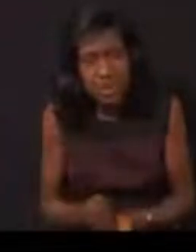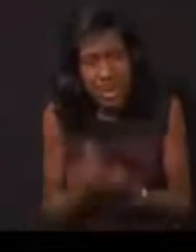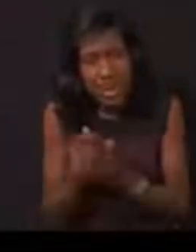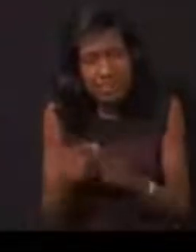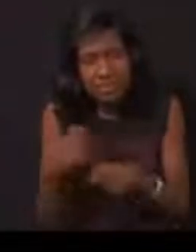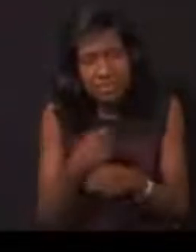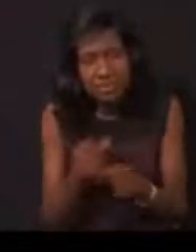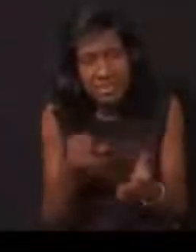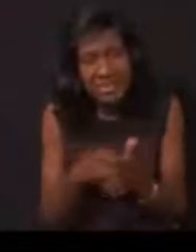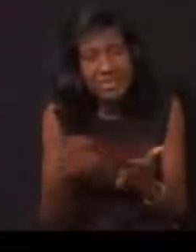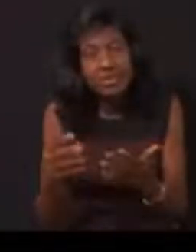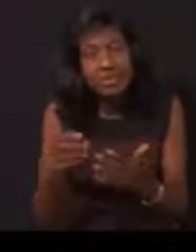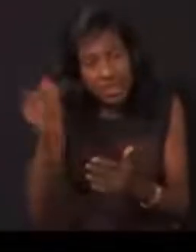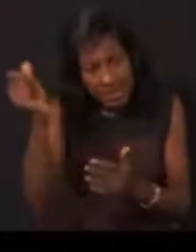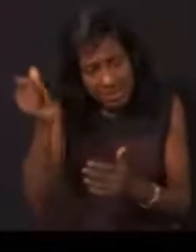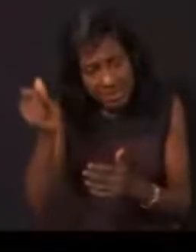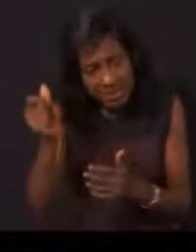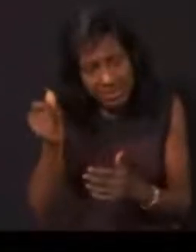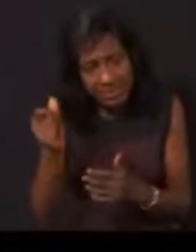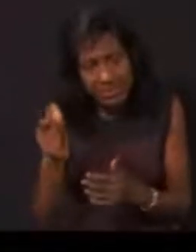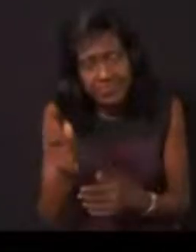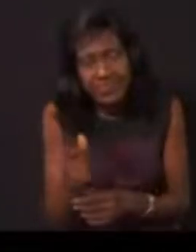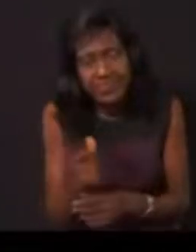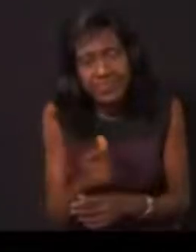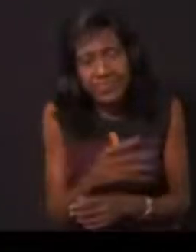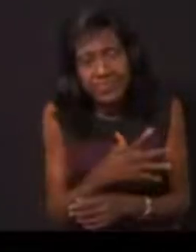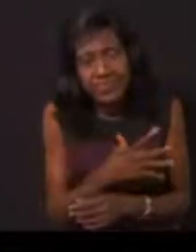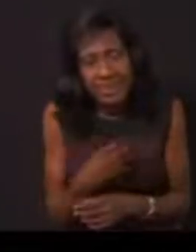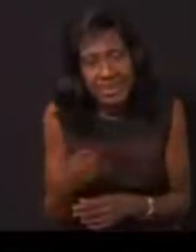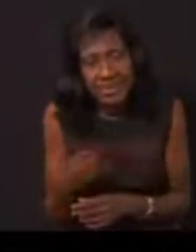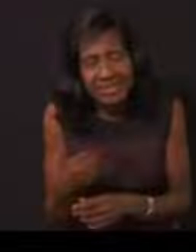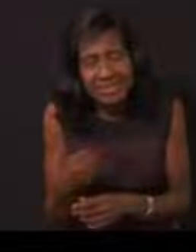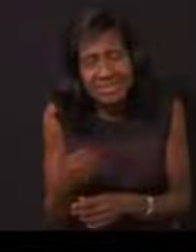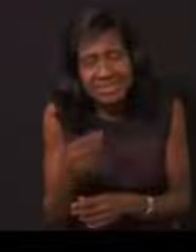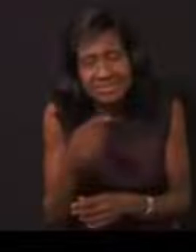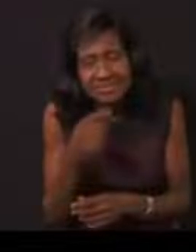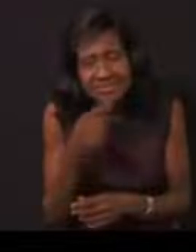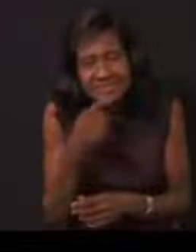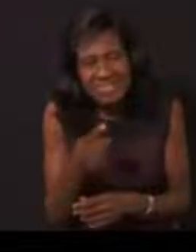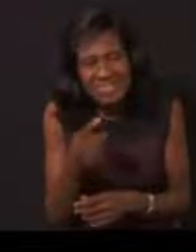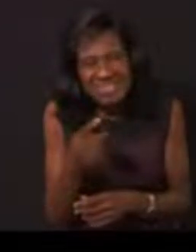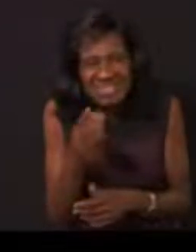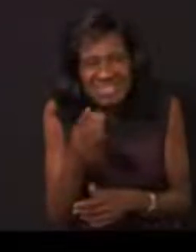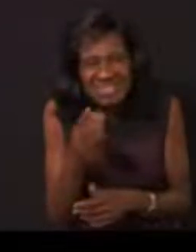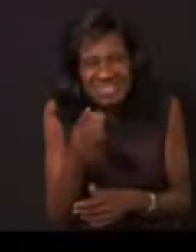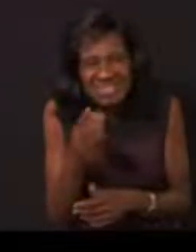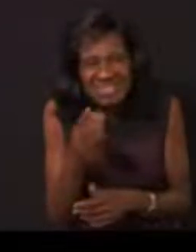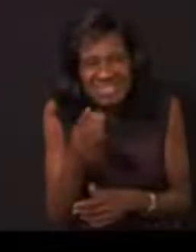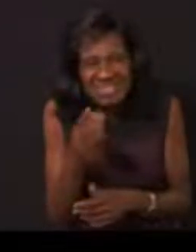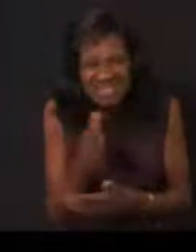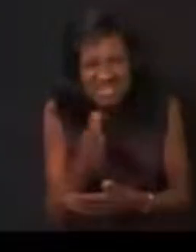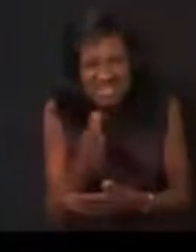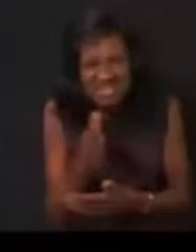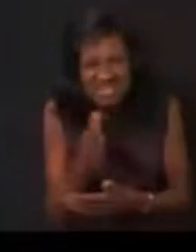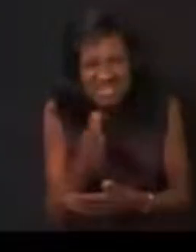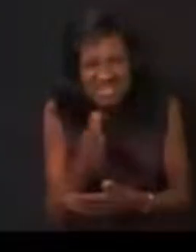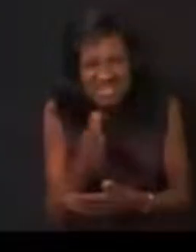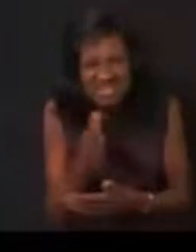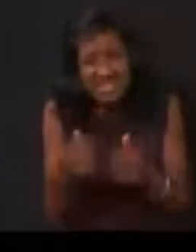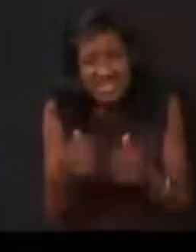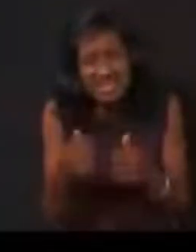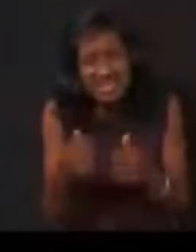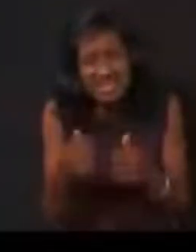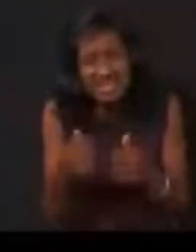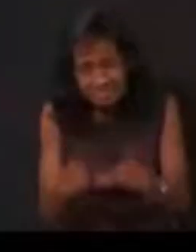and patient experience, understanding how isolated one can feel when they're actually subjected to quarantine